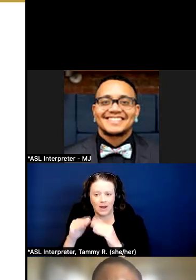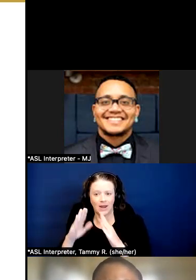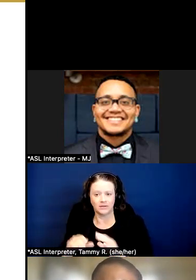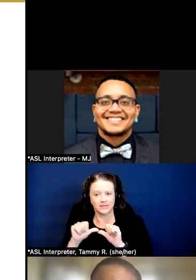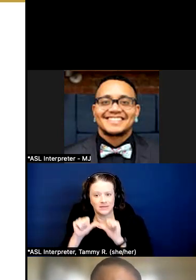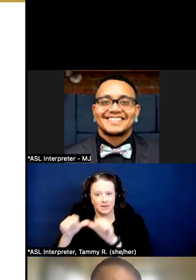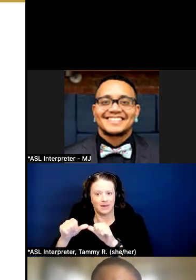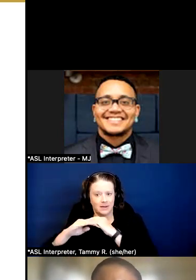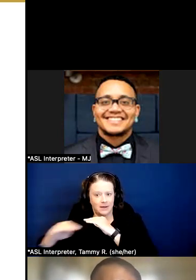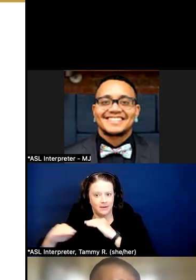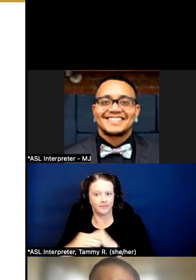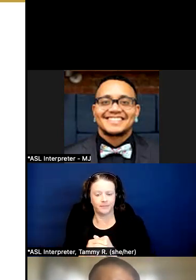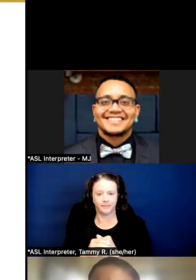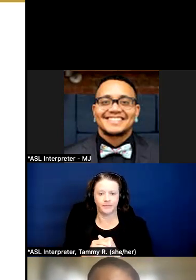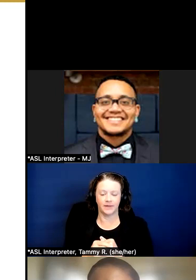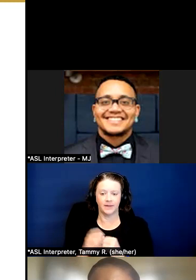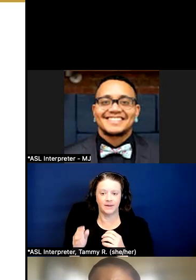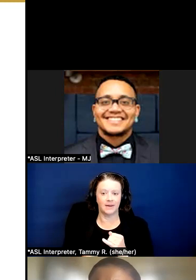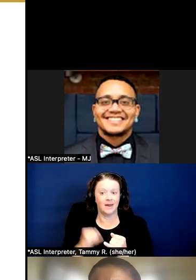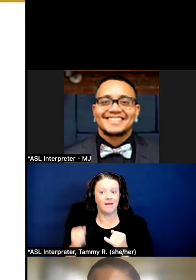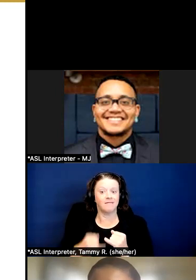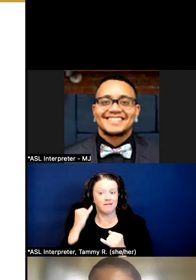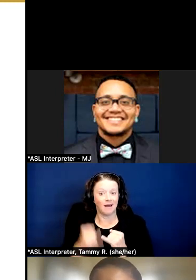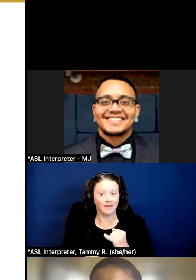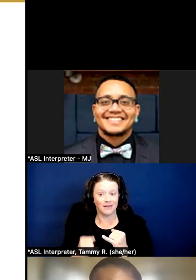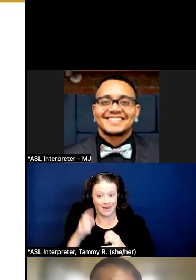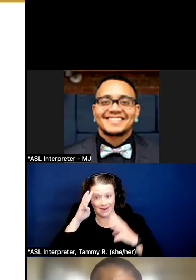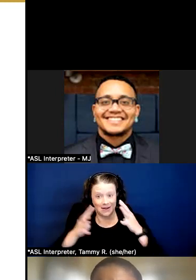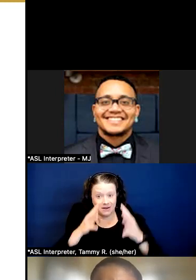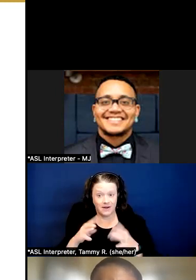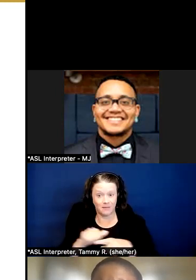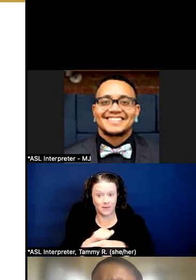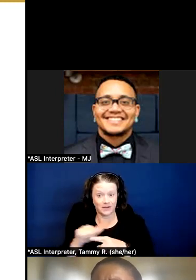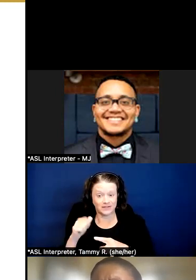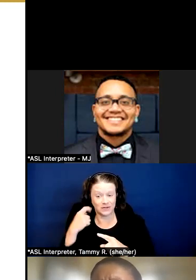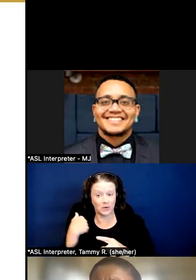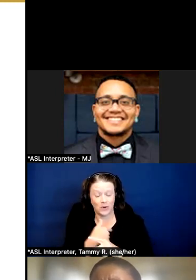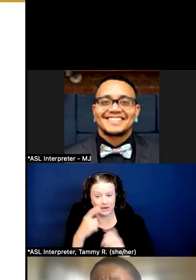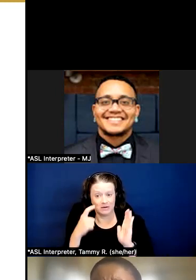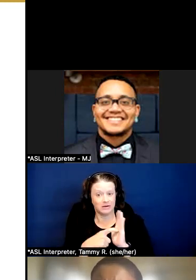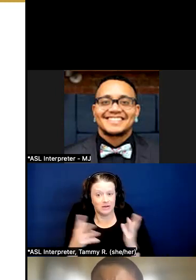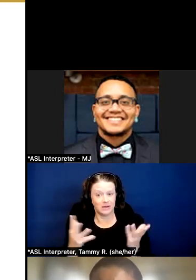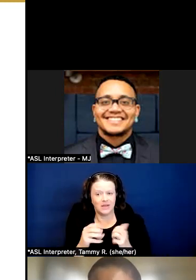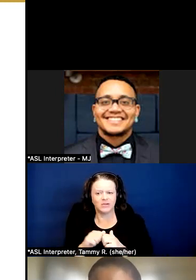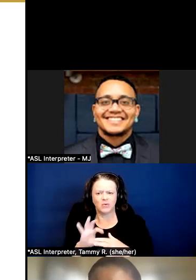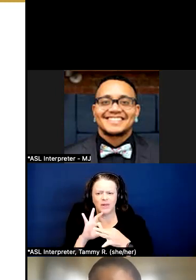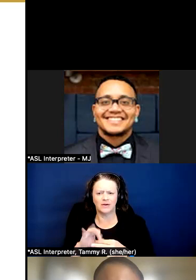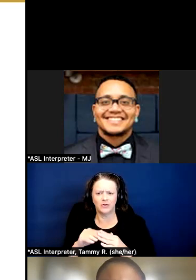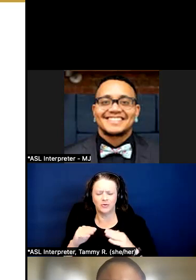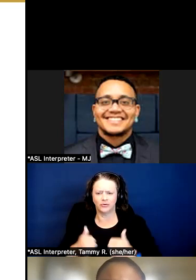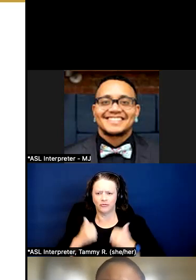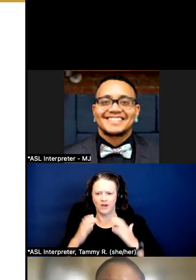And then finally, an innovative practice that we identified is related to survivor-centered housing